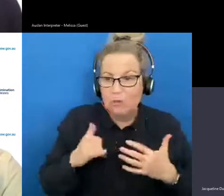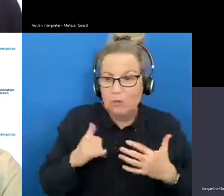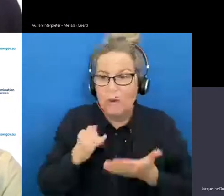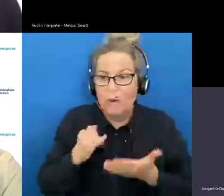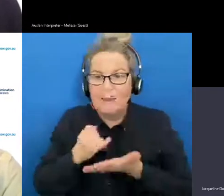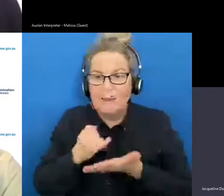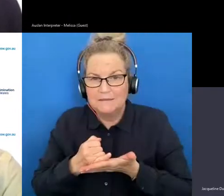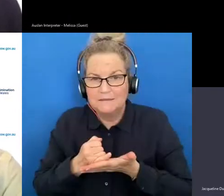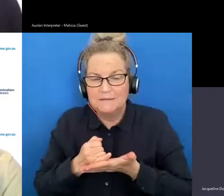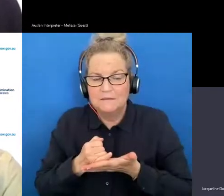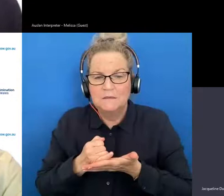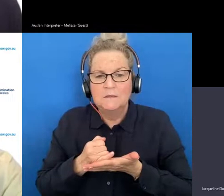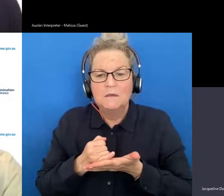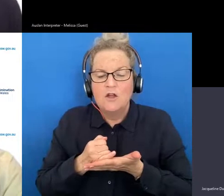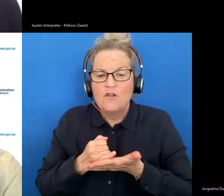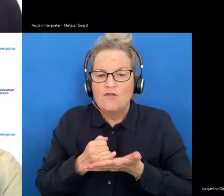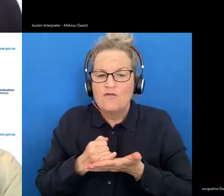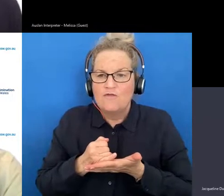impairment that